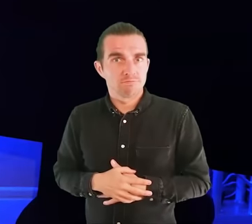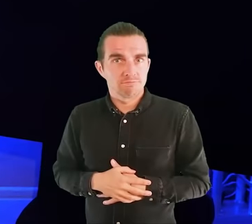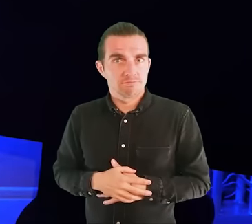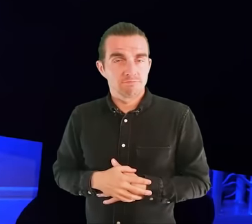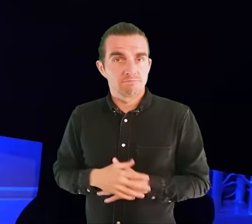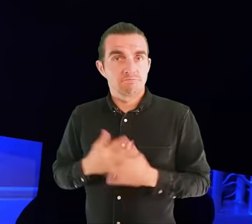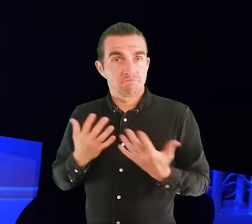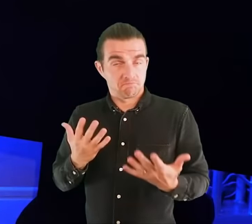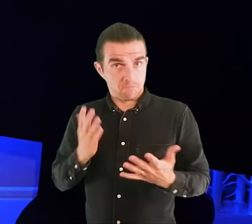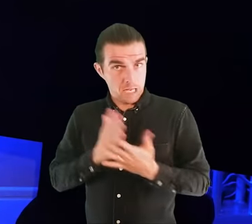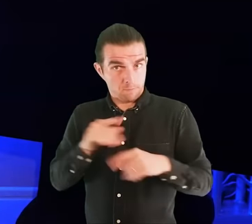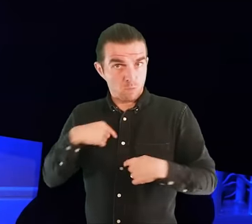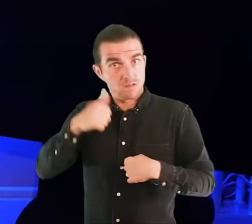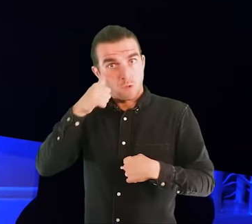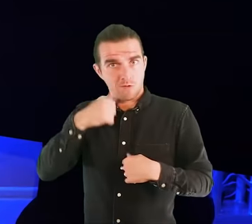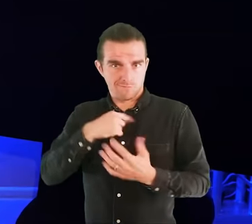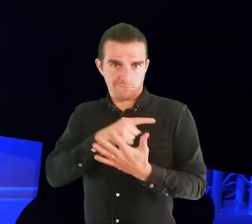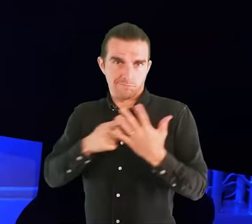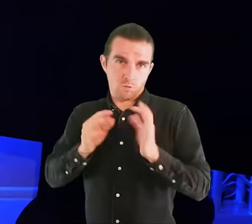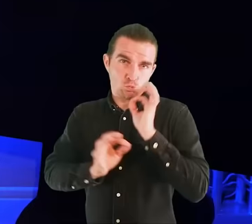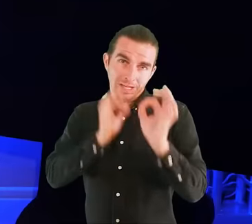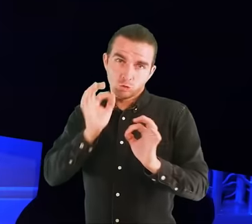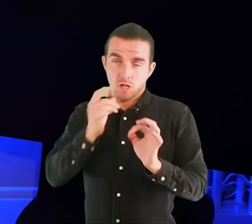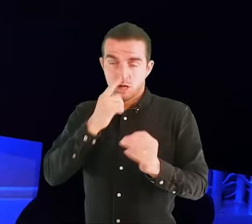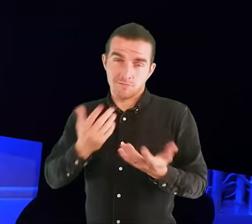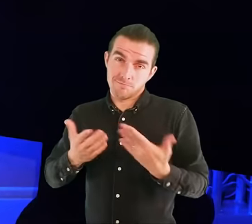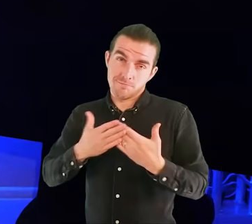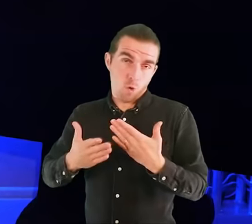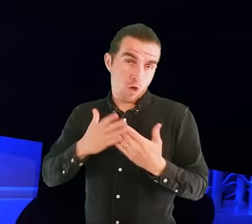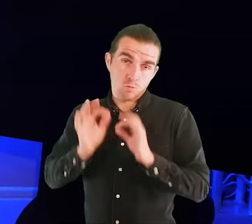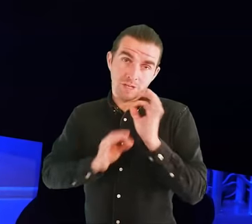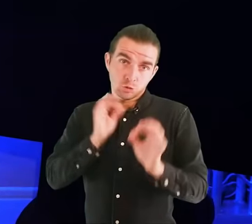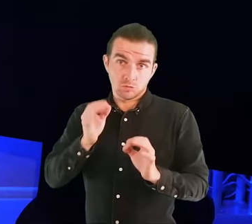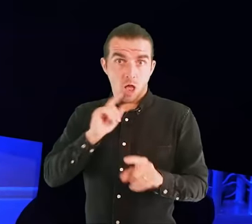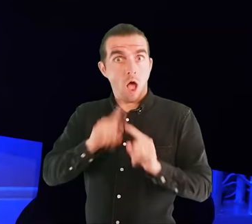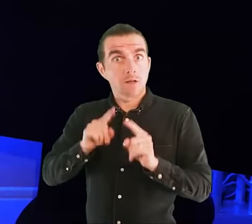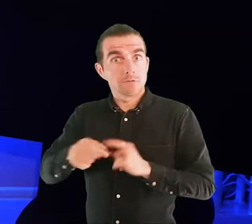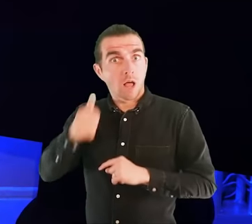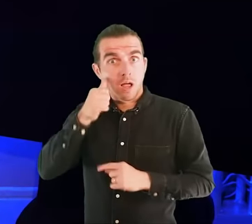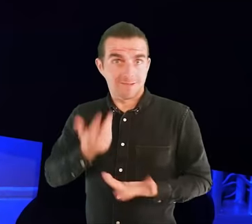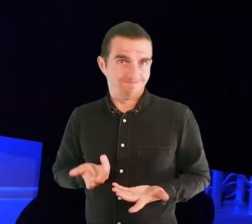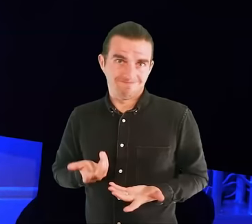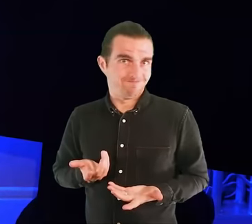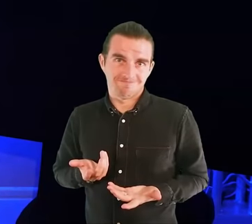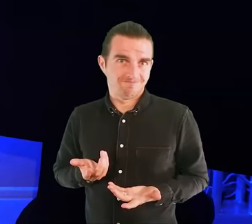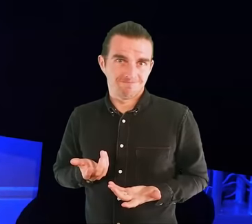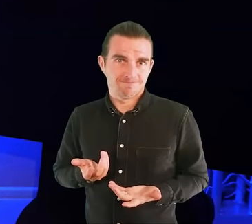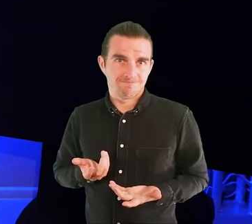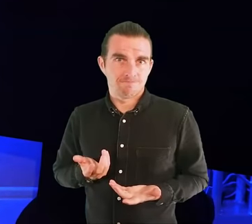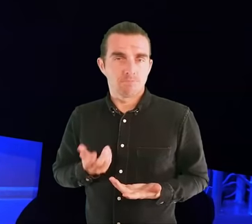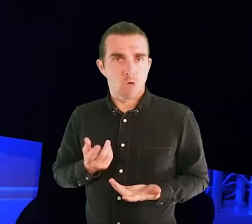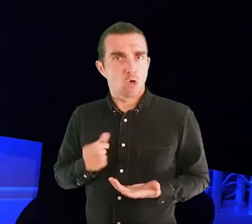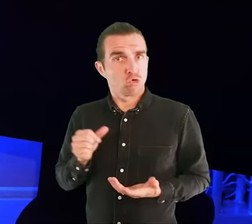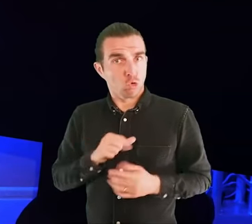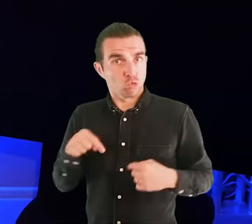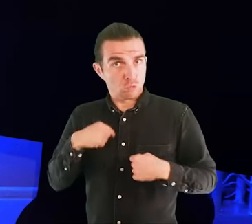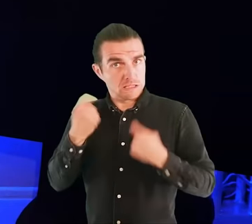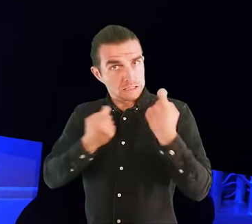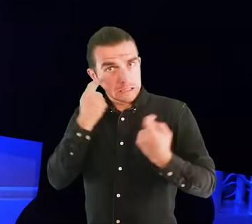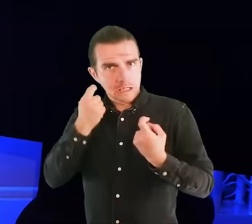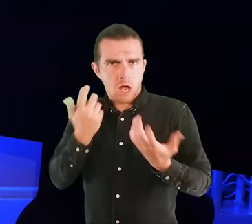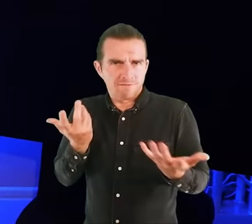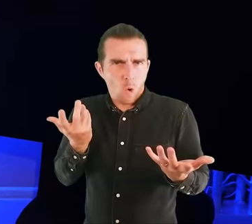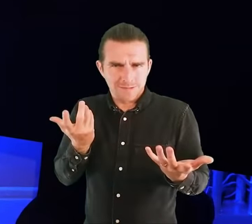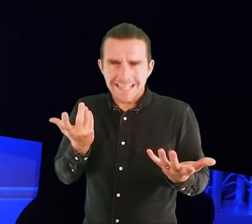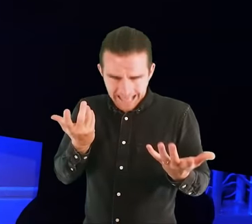them? Absolutely. Yes. If we want to live a longer, healthier, and better life,